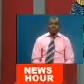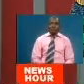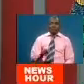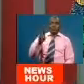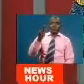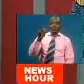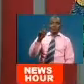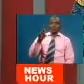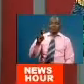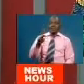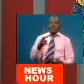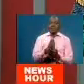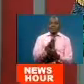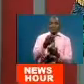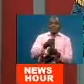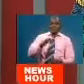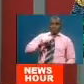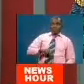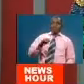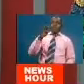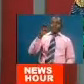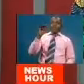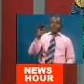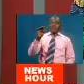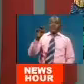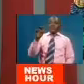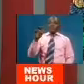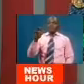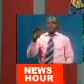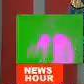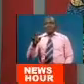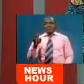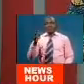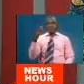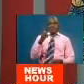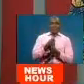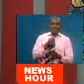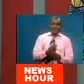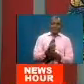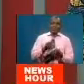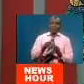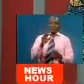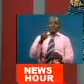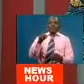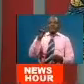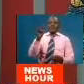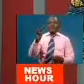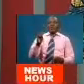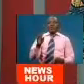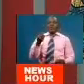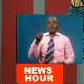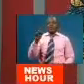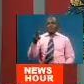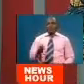Uniliver Ghana posted a net profit of 14,073,000 Ghana cedis in 2013 as against 5.6 million Ghana cedis